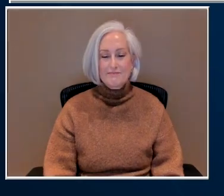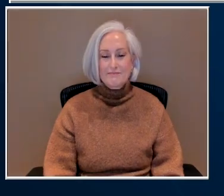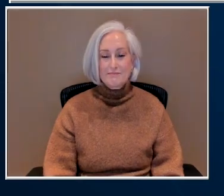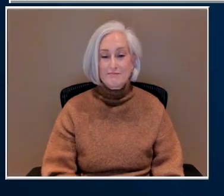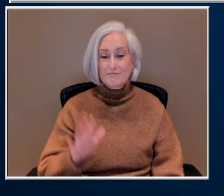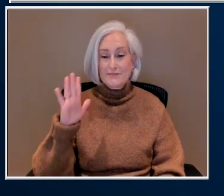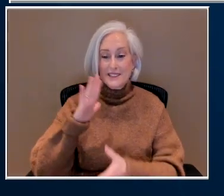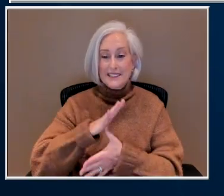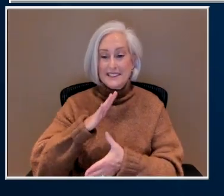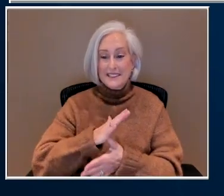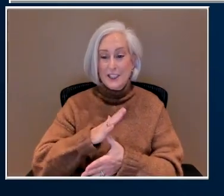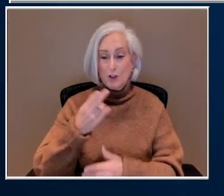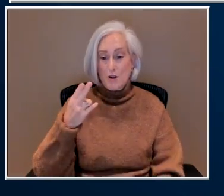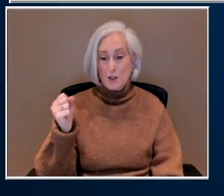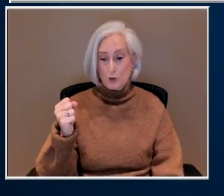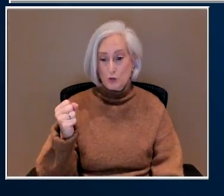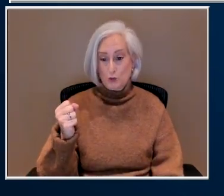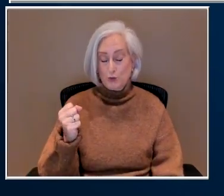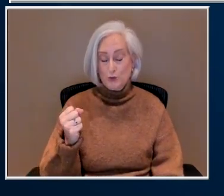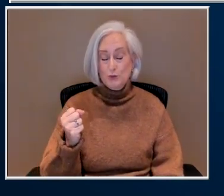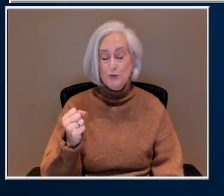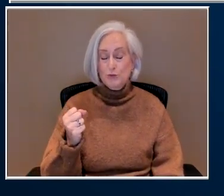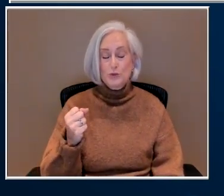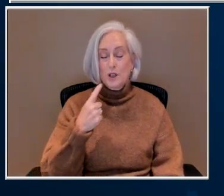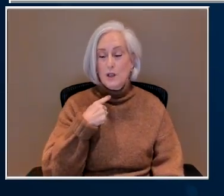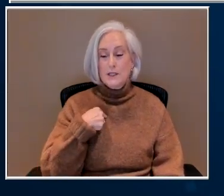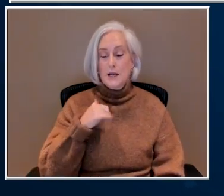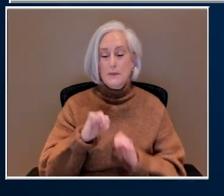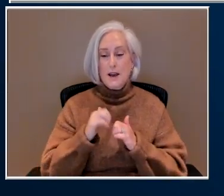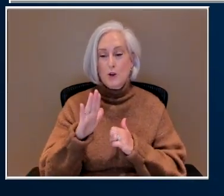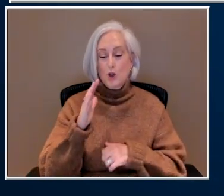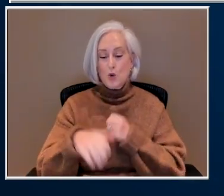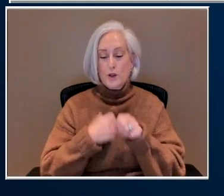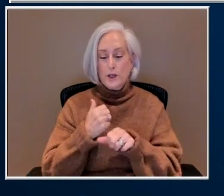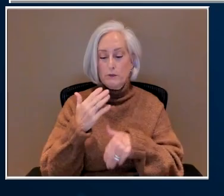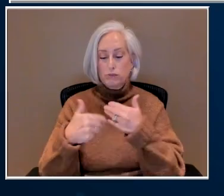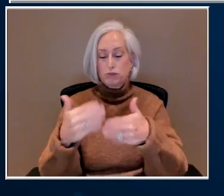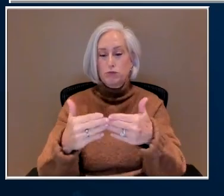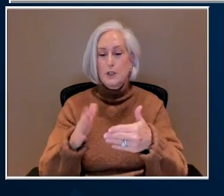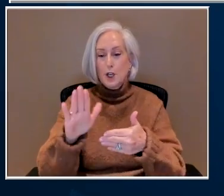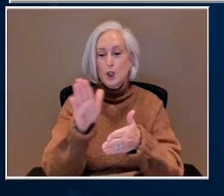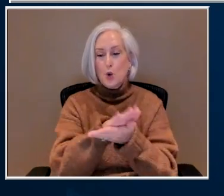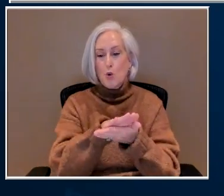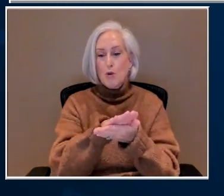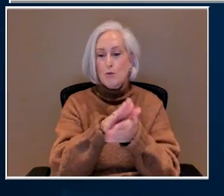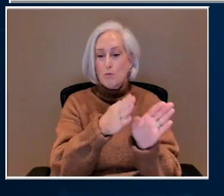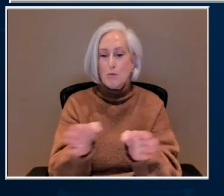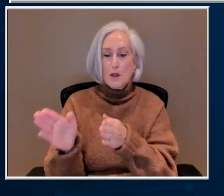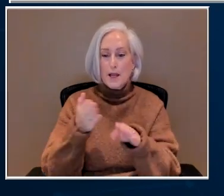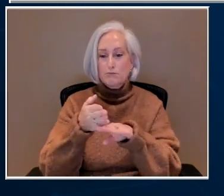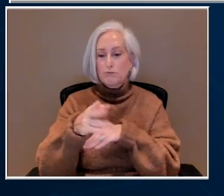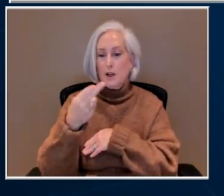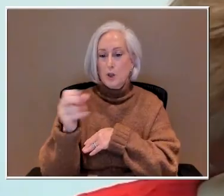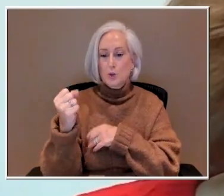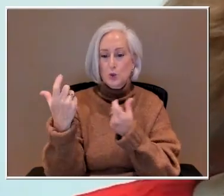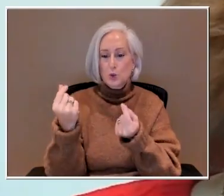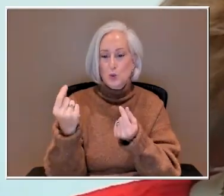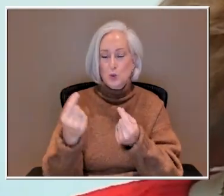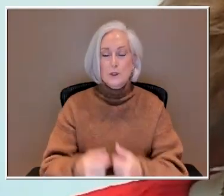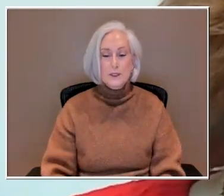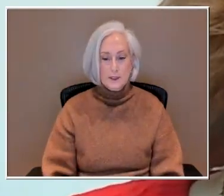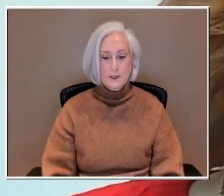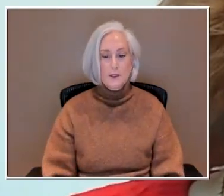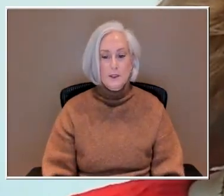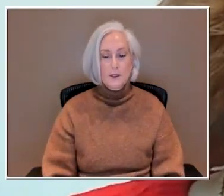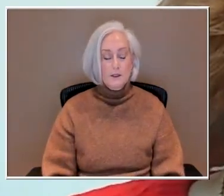school, tell us just how senior year is going and just what are your plans after high school? It's going good so